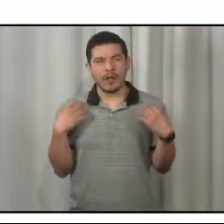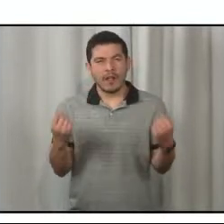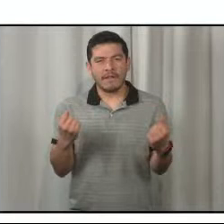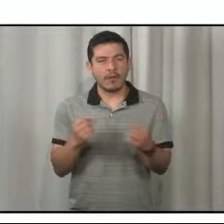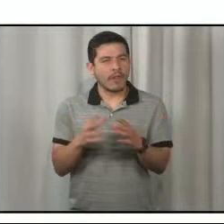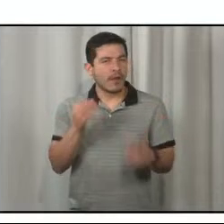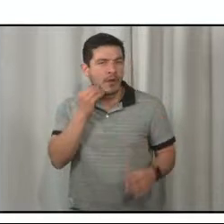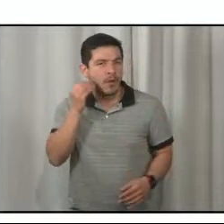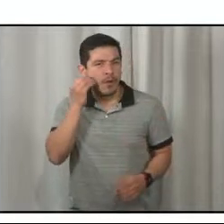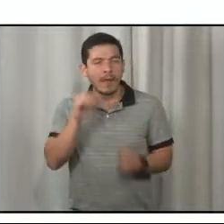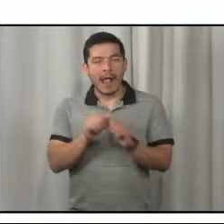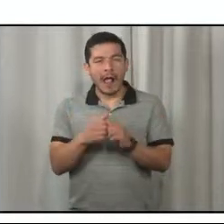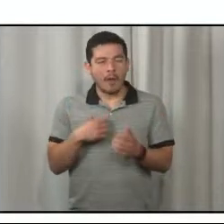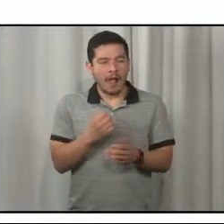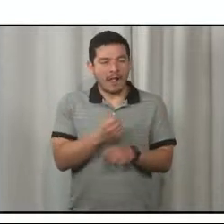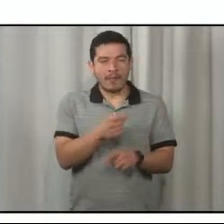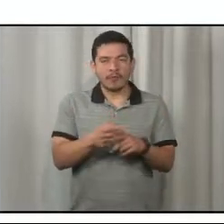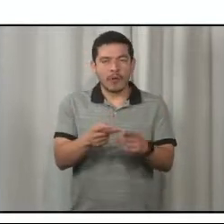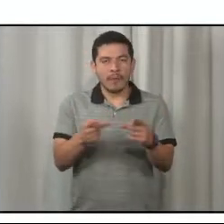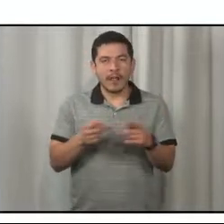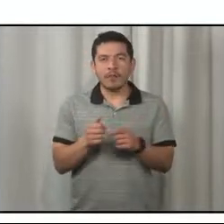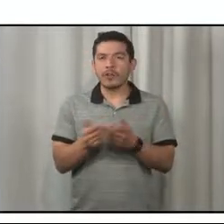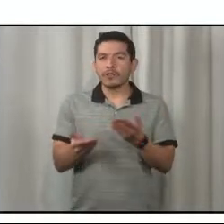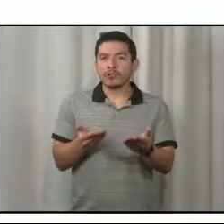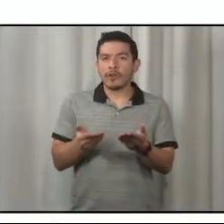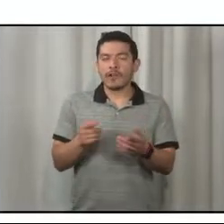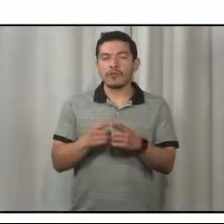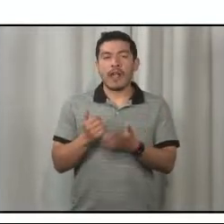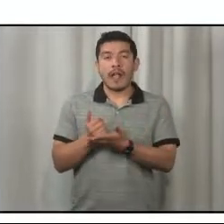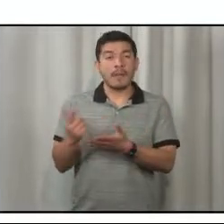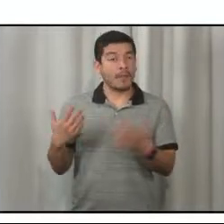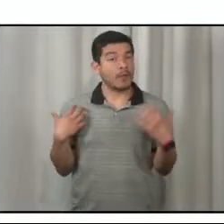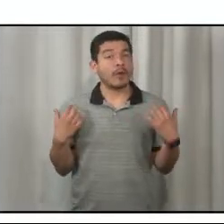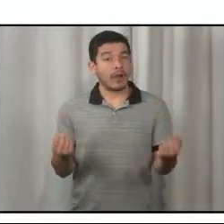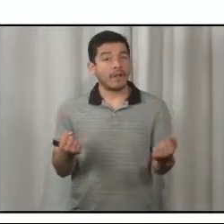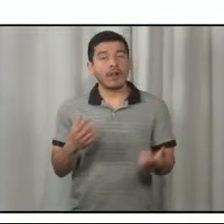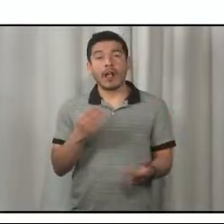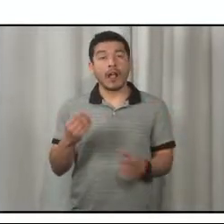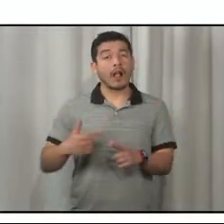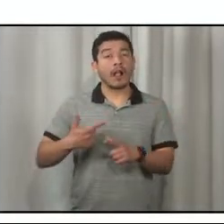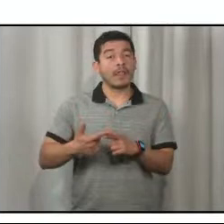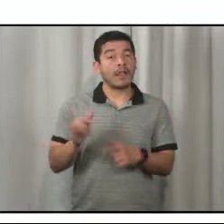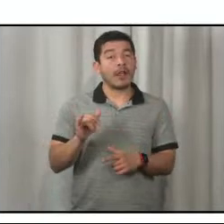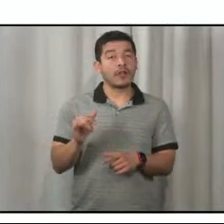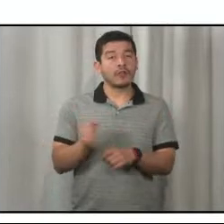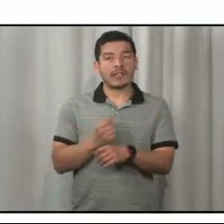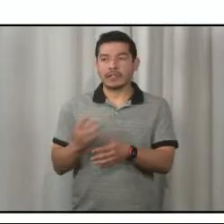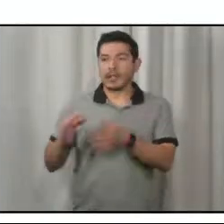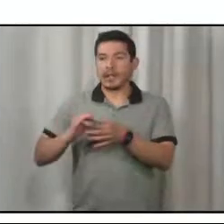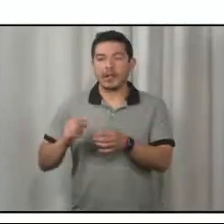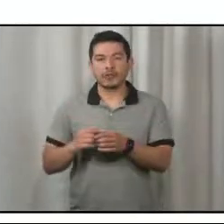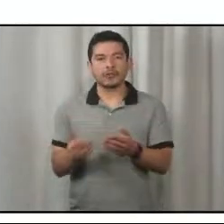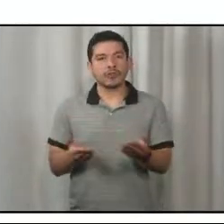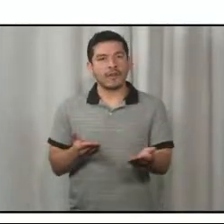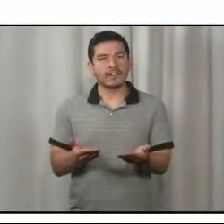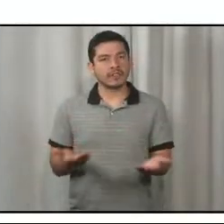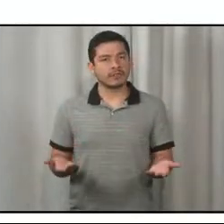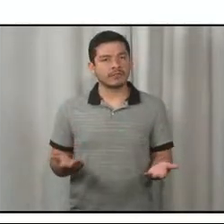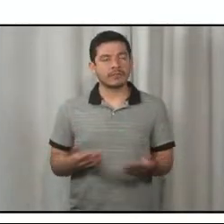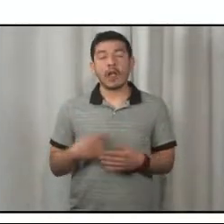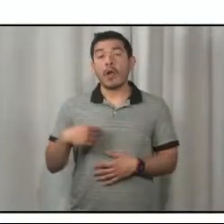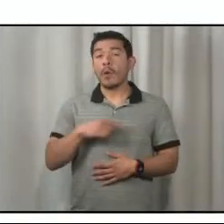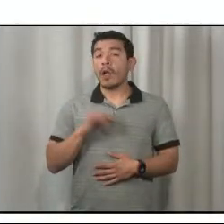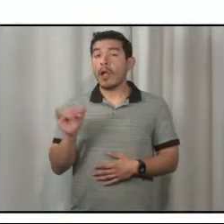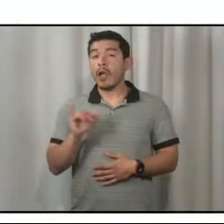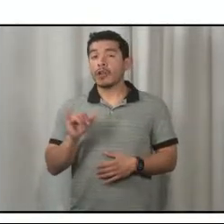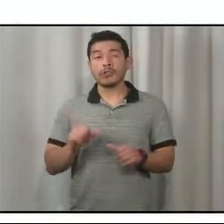place with compassionate services to help them recover and then also get linked into services? We also